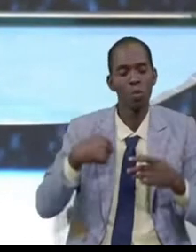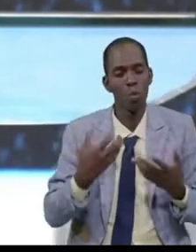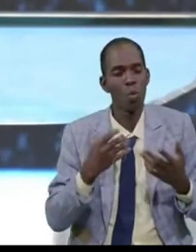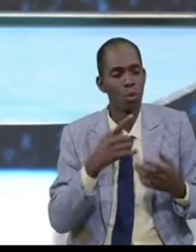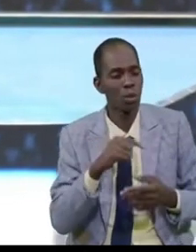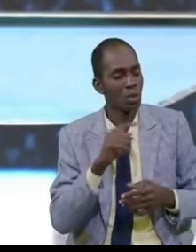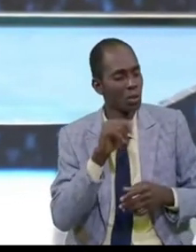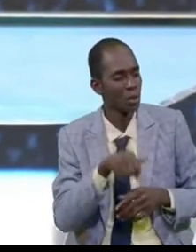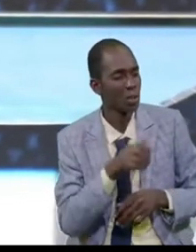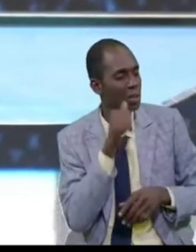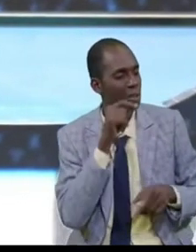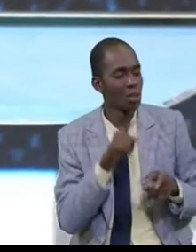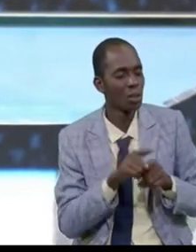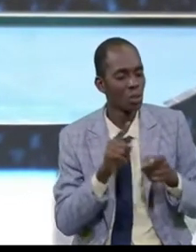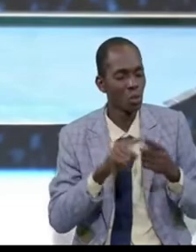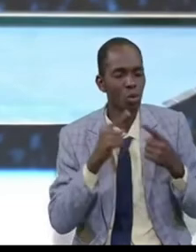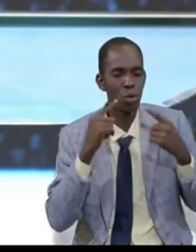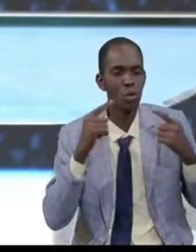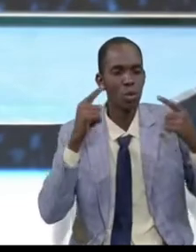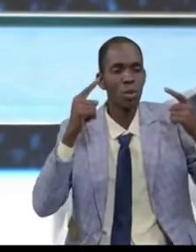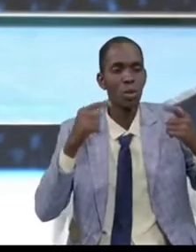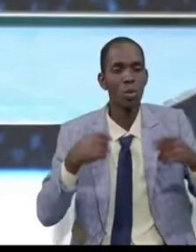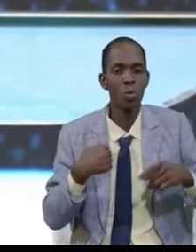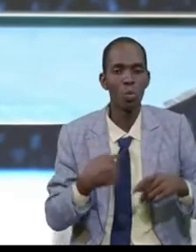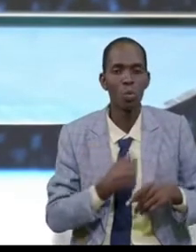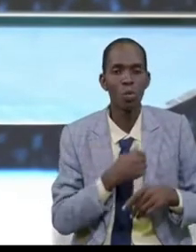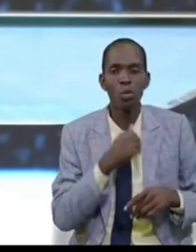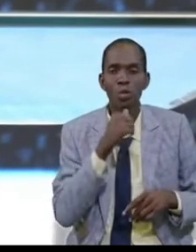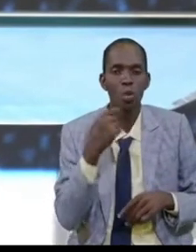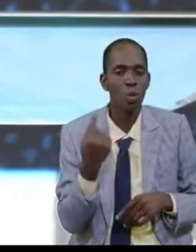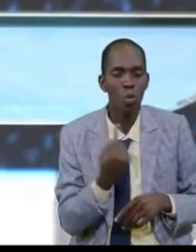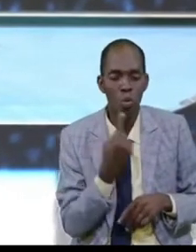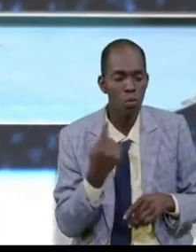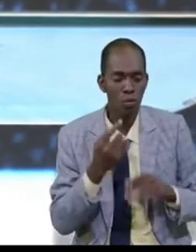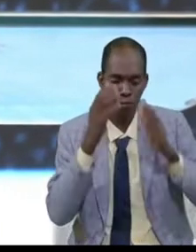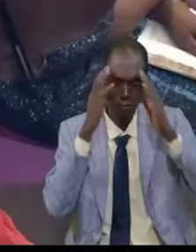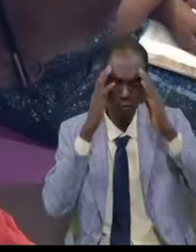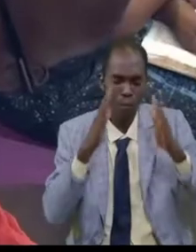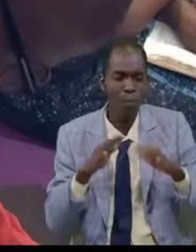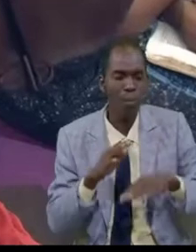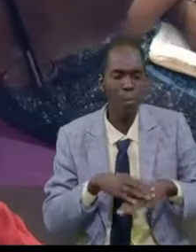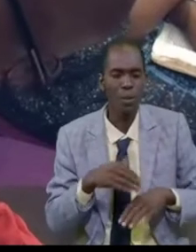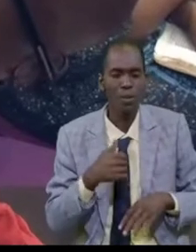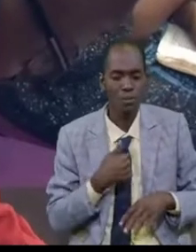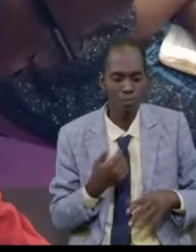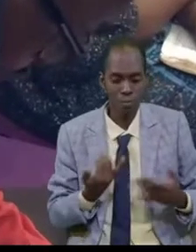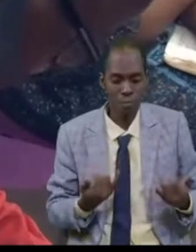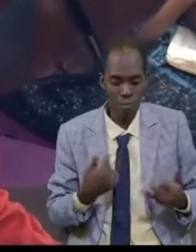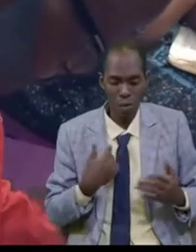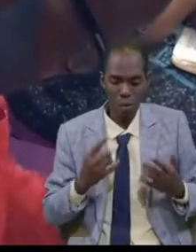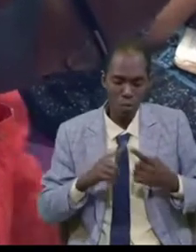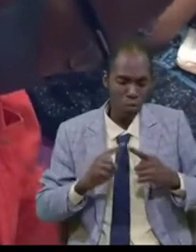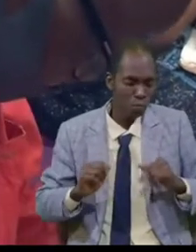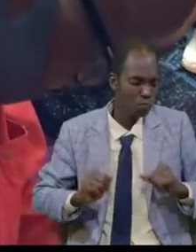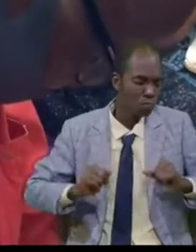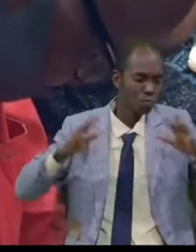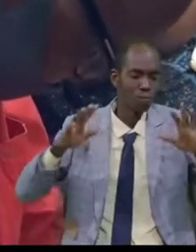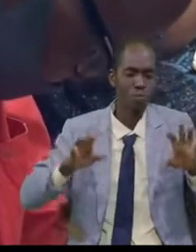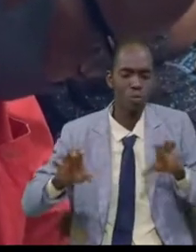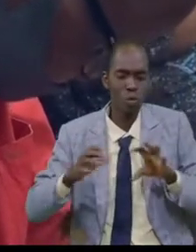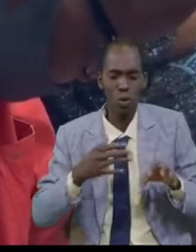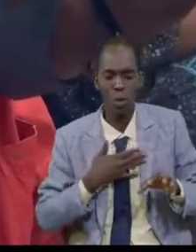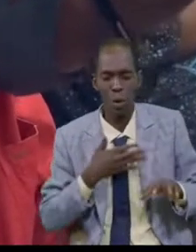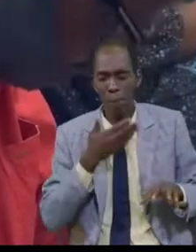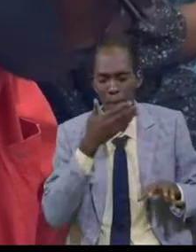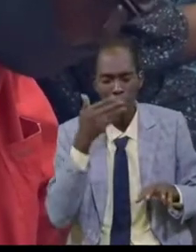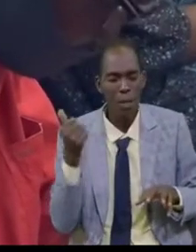to succeed. We're not just looking at what I'm doing. I want to be my best. I want to be high. I want to be